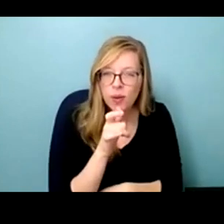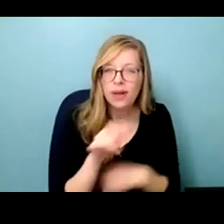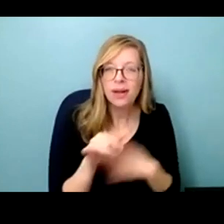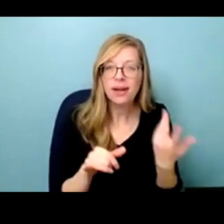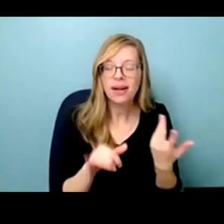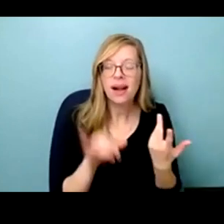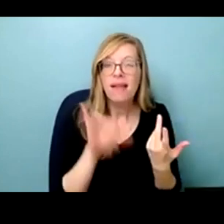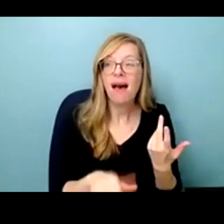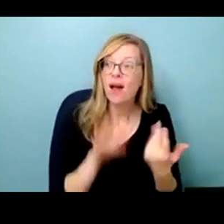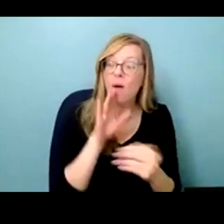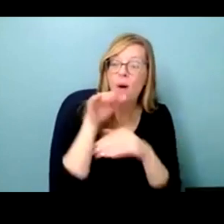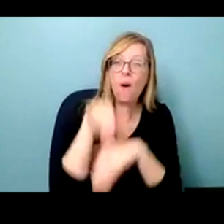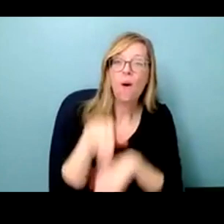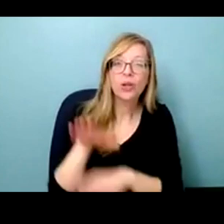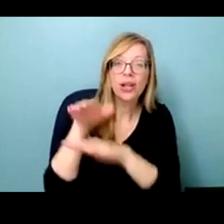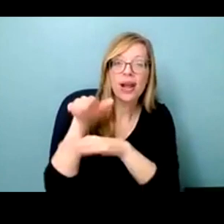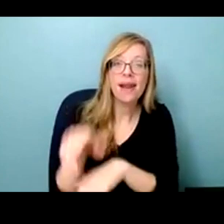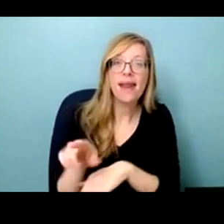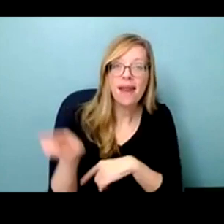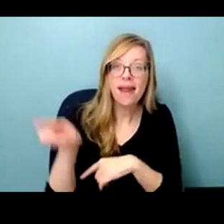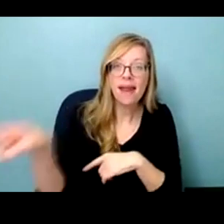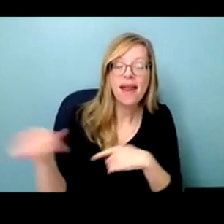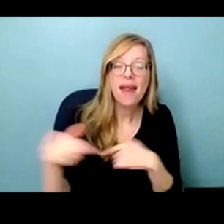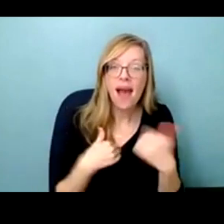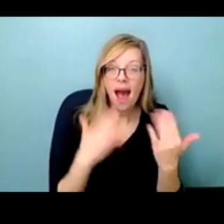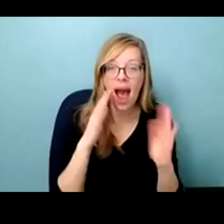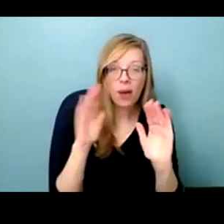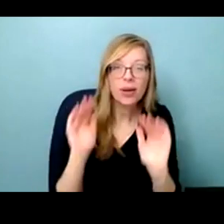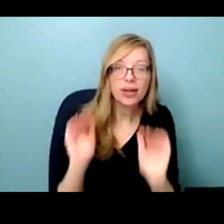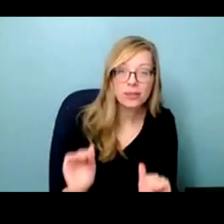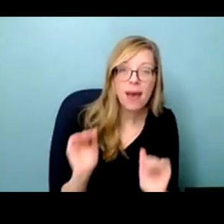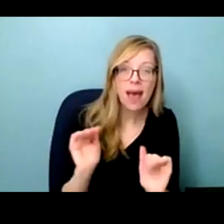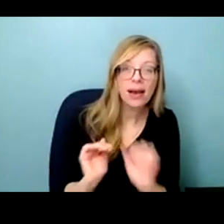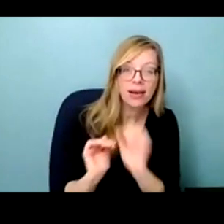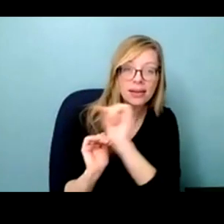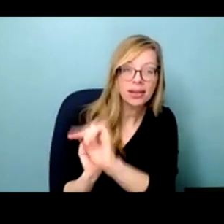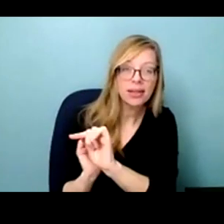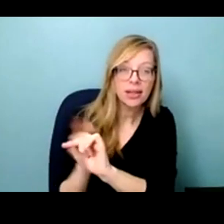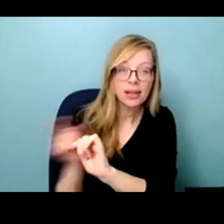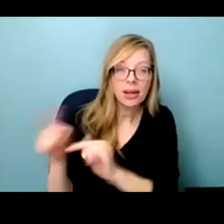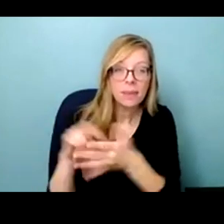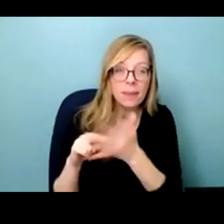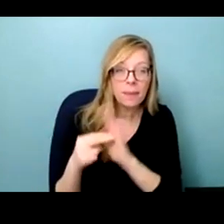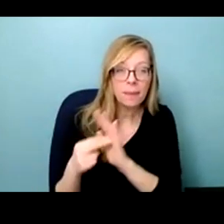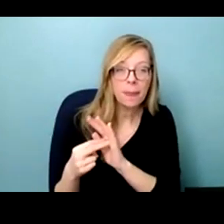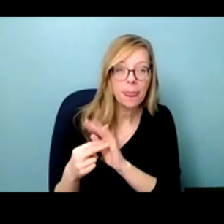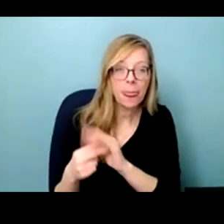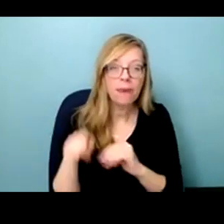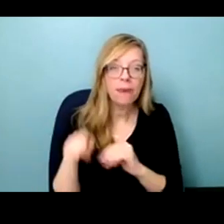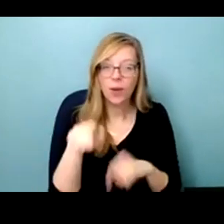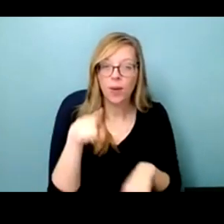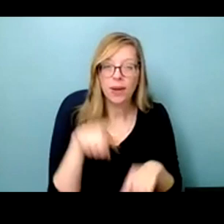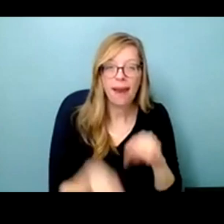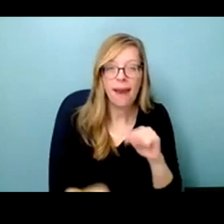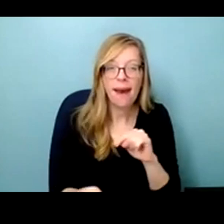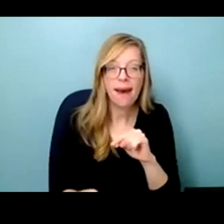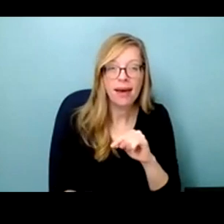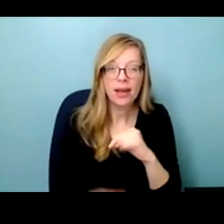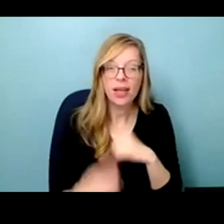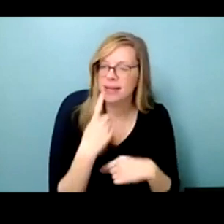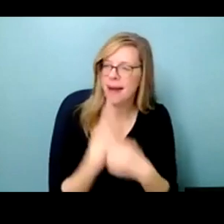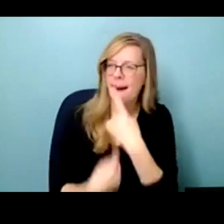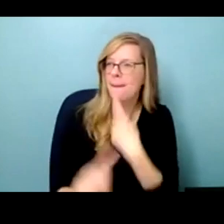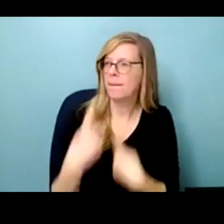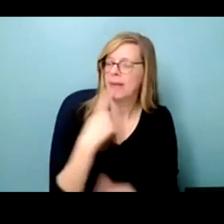Across the ocean, not exactly what we mean. You can't amend the things